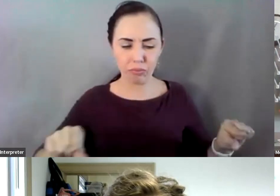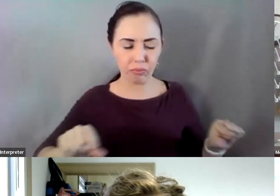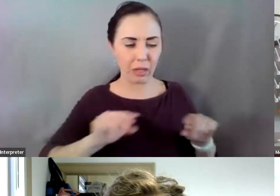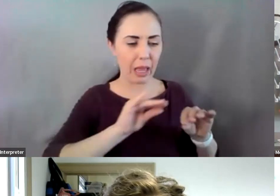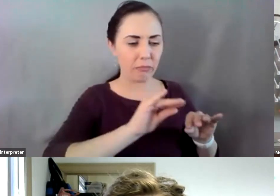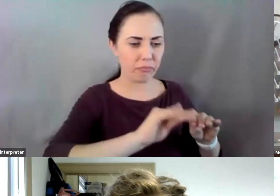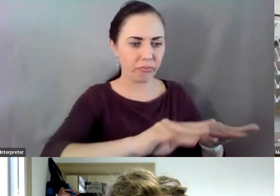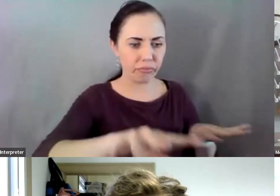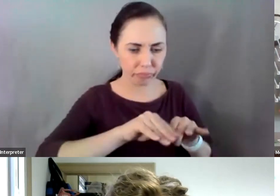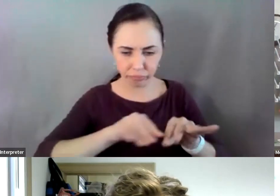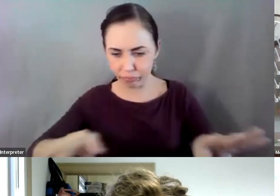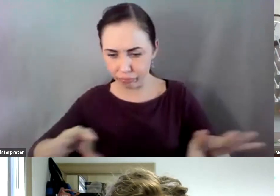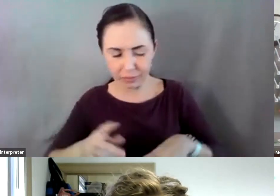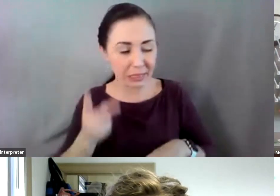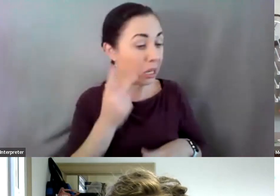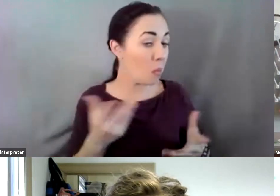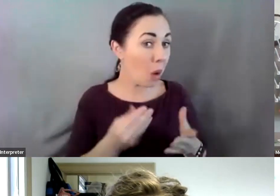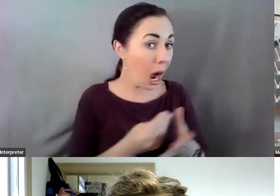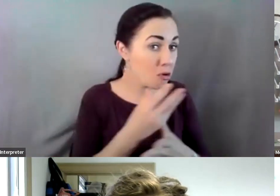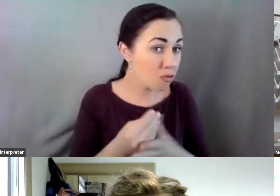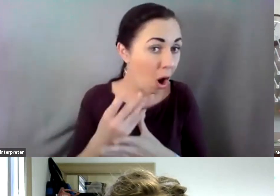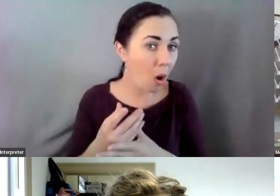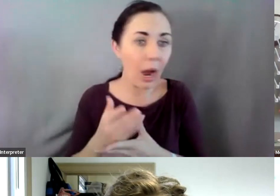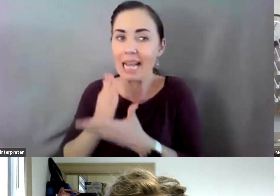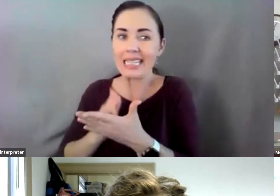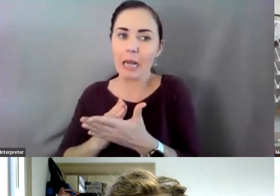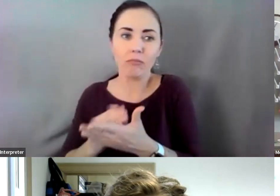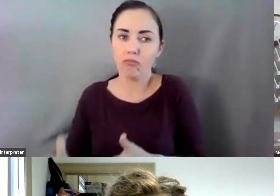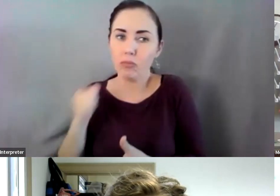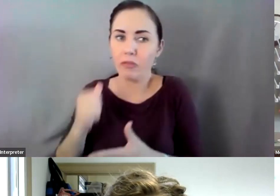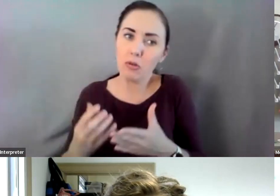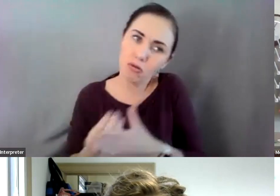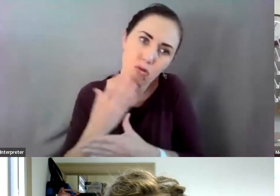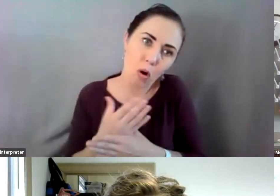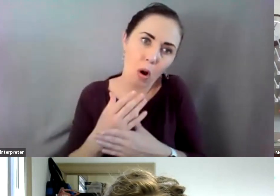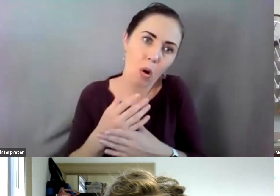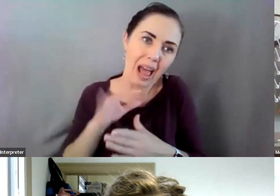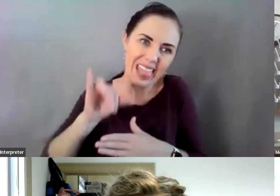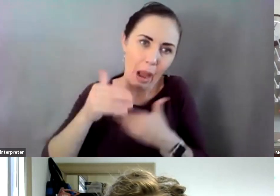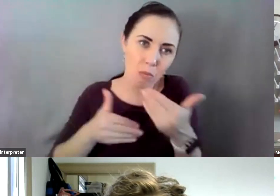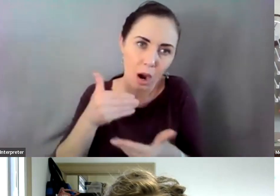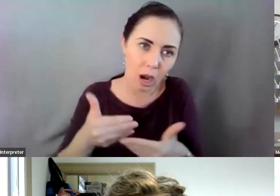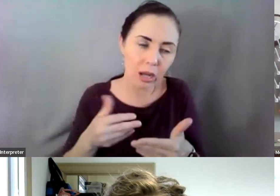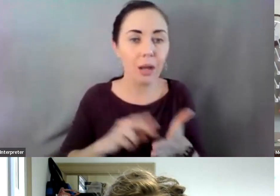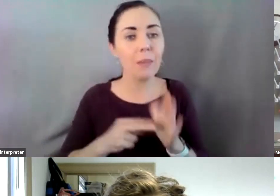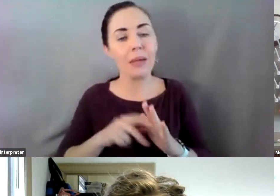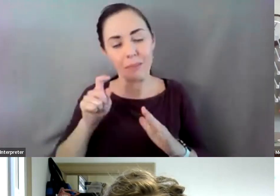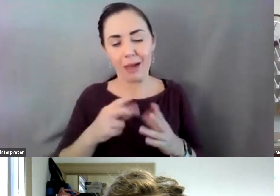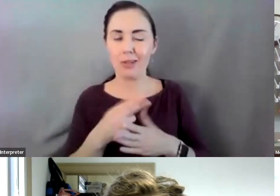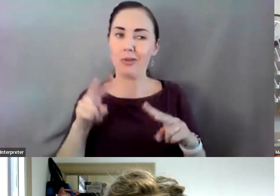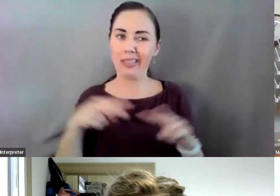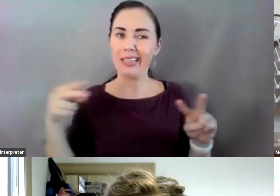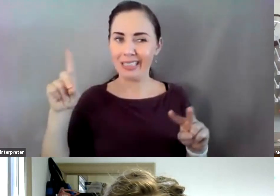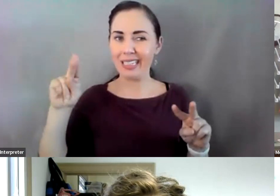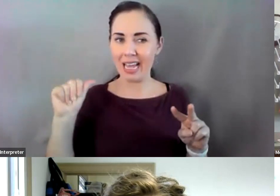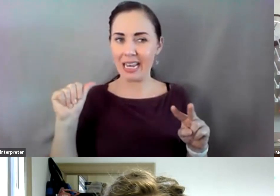grew. Of course, some fungi don't grow when you do that. And so that's one of the reasons that we use DNA to do that. And